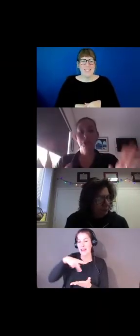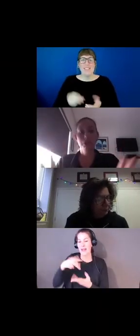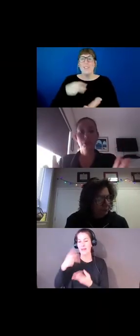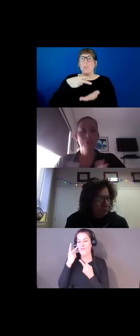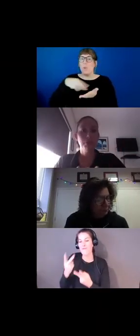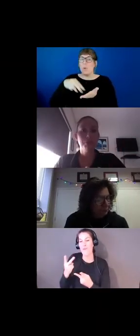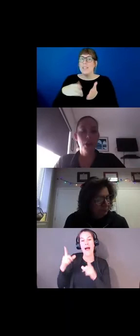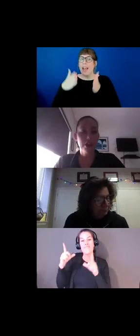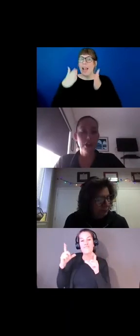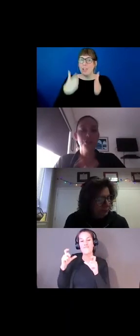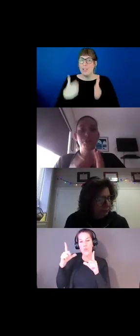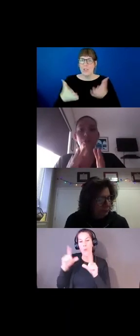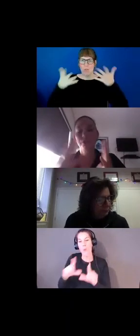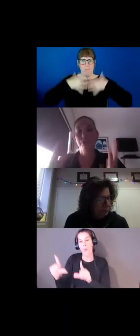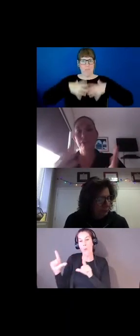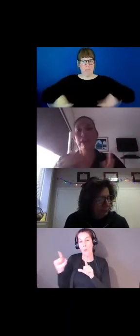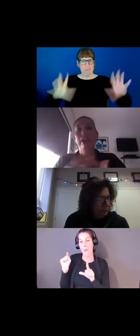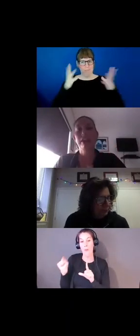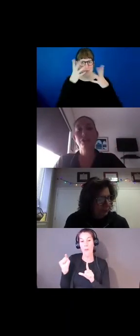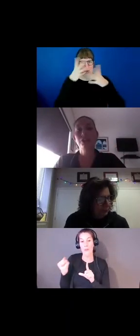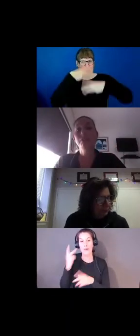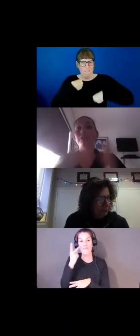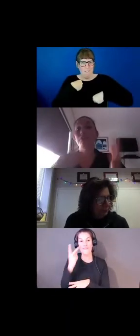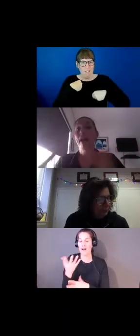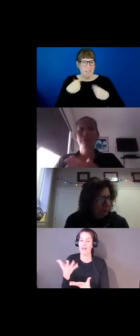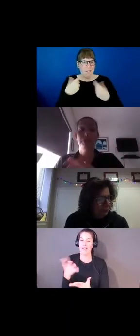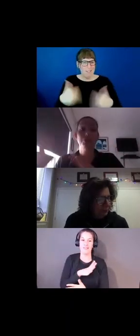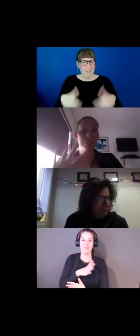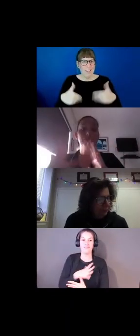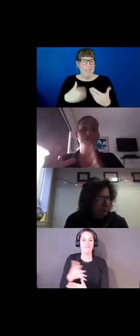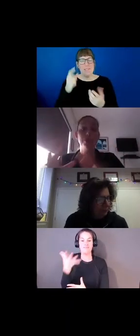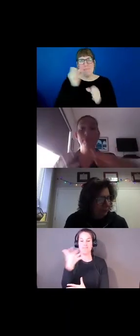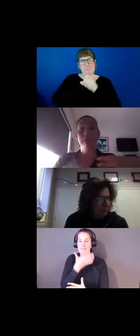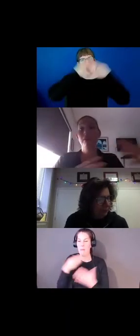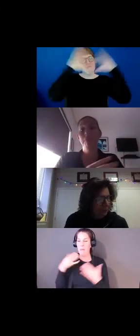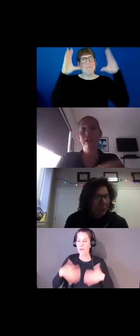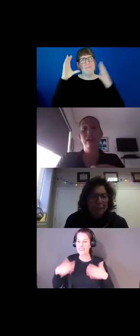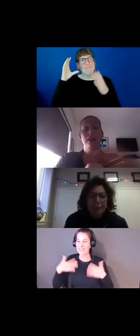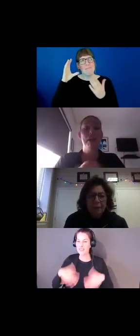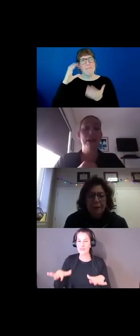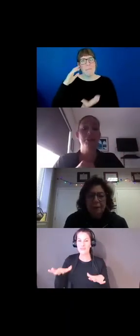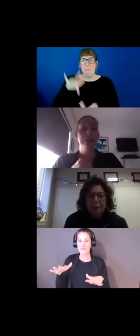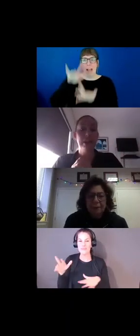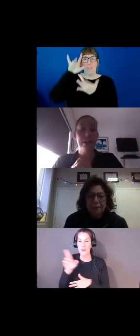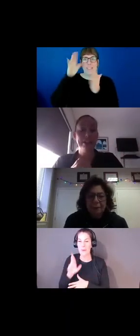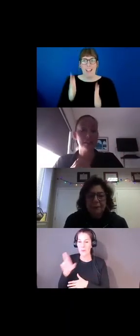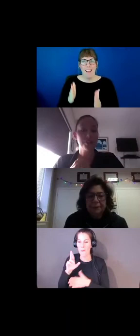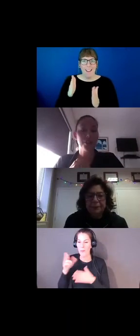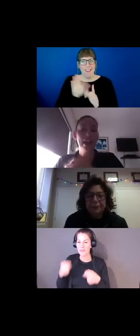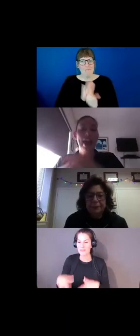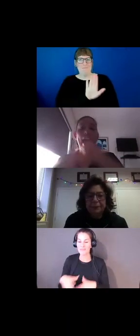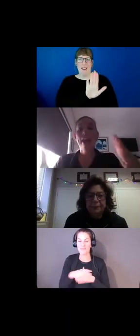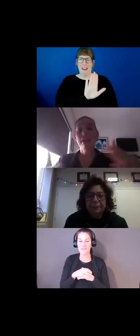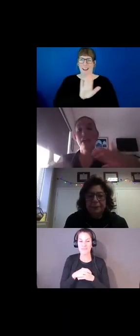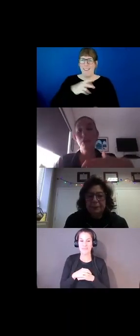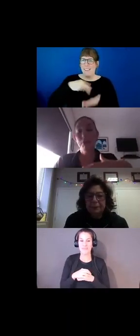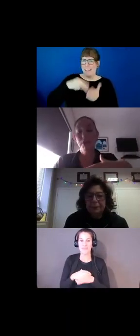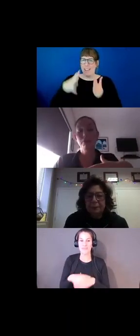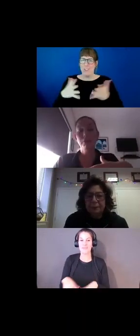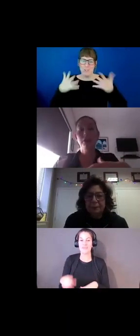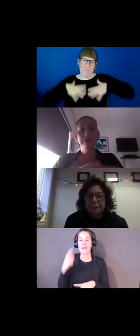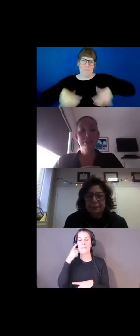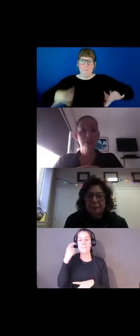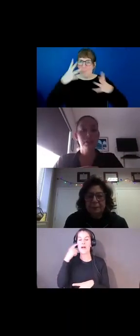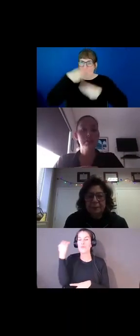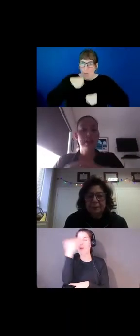have, the beautiful costume. We're sort of thinking in terms of Ballerina Dreams, the dream of being a ballerina, a dancer. And then we put